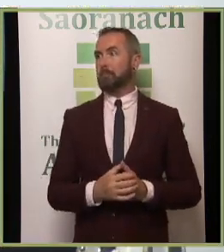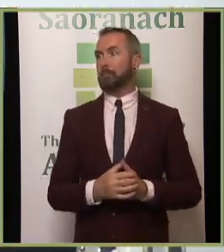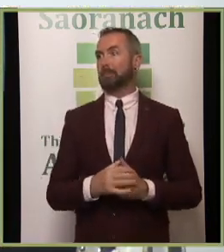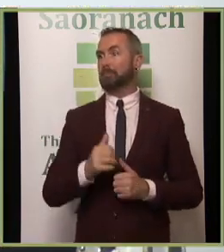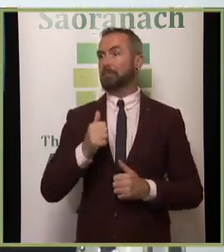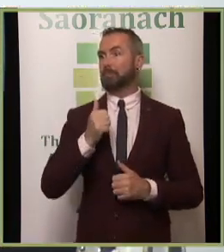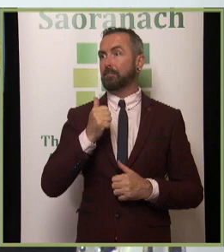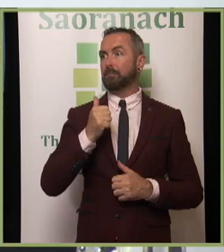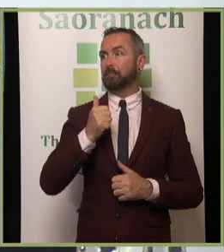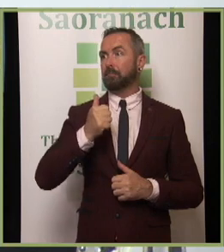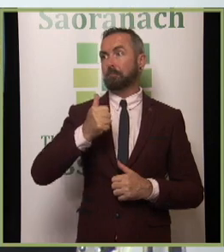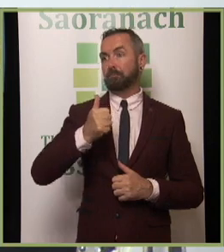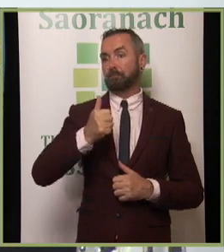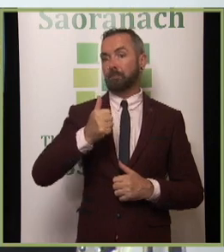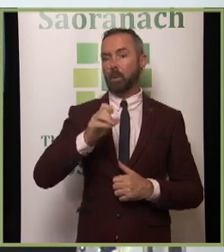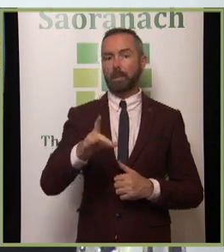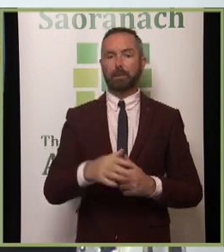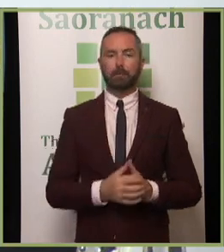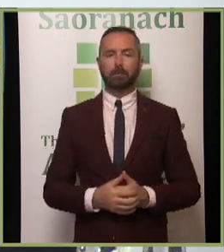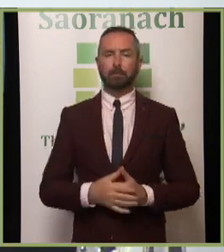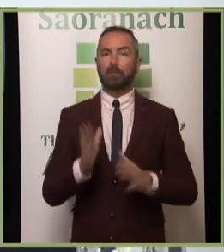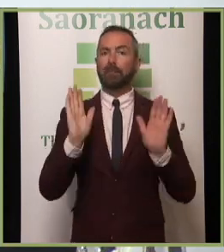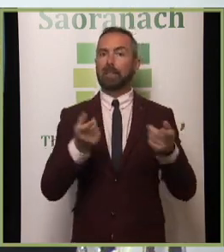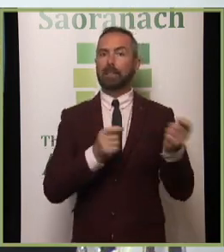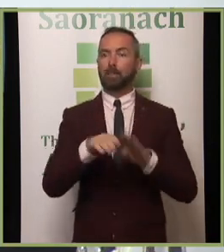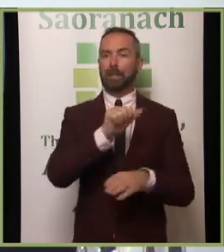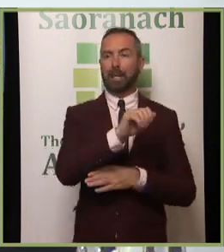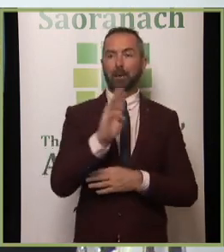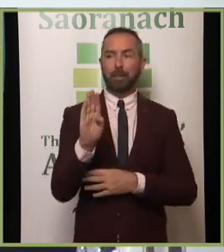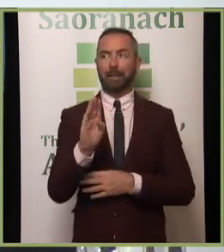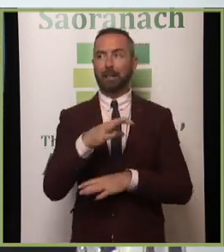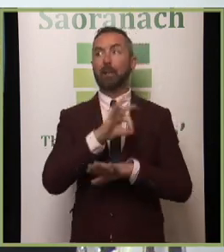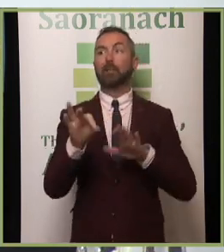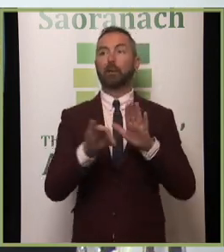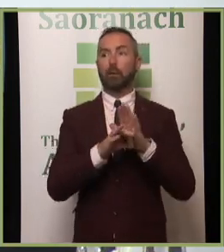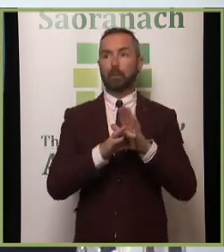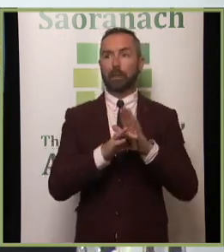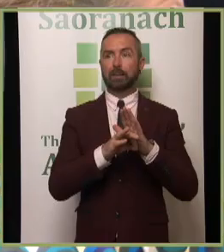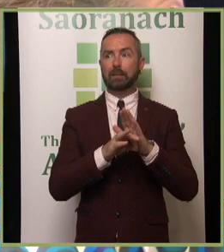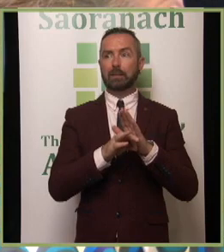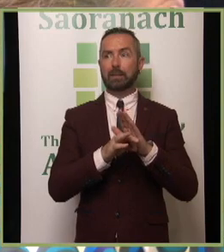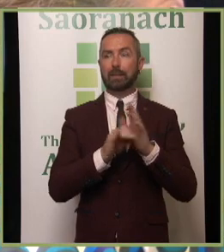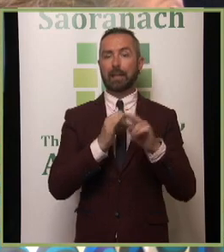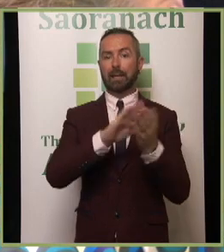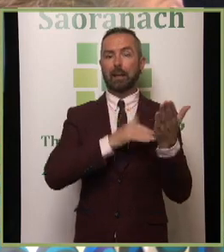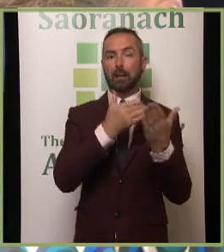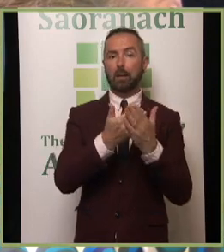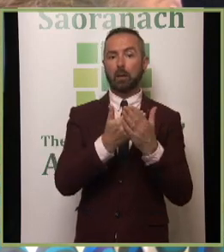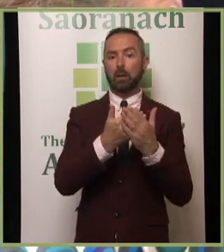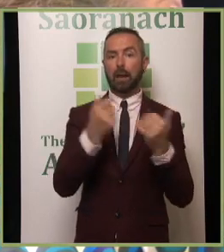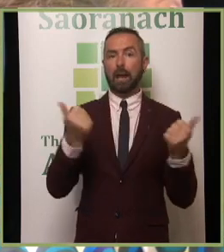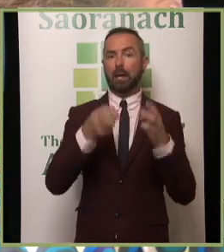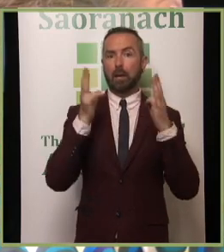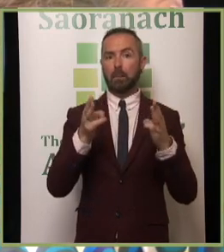Okay, then, so you've dealt with A and B, thank you. The government and state ensure, if we look at C, in law, that any power